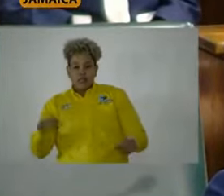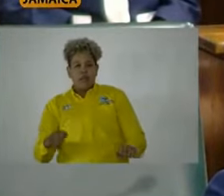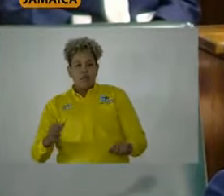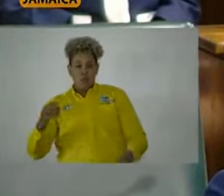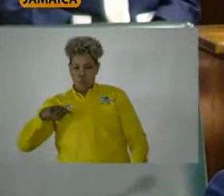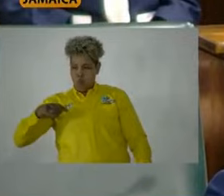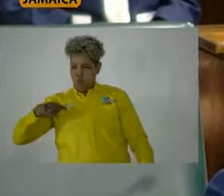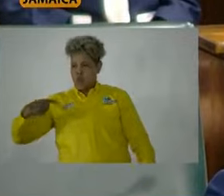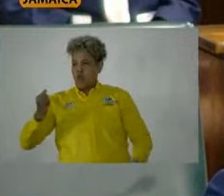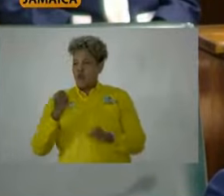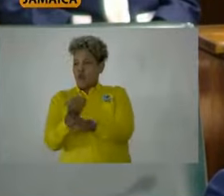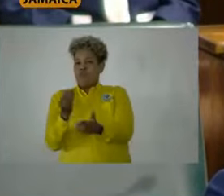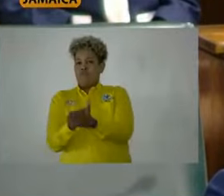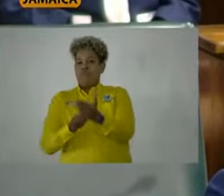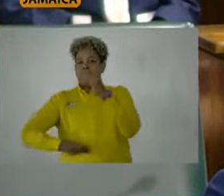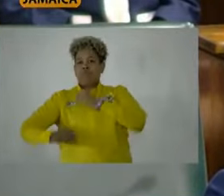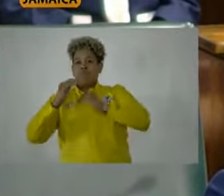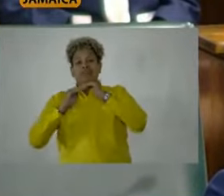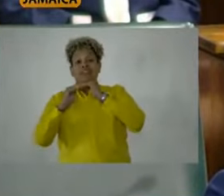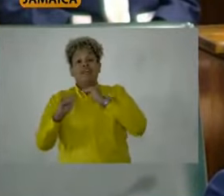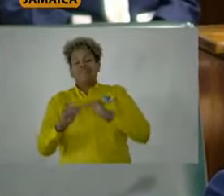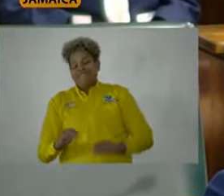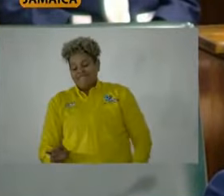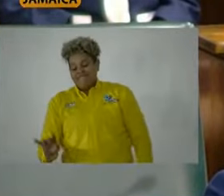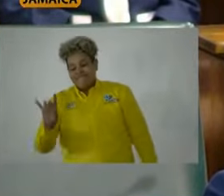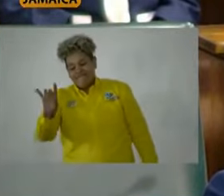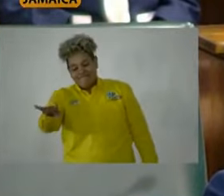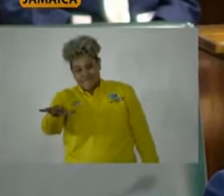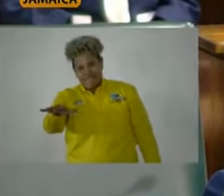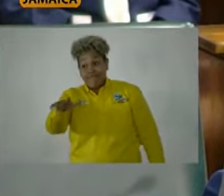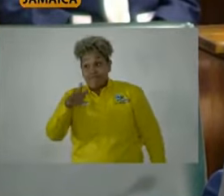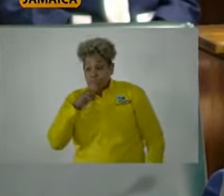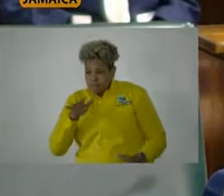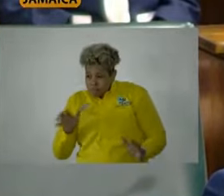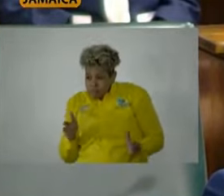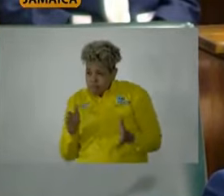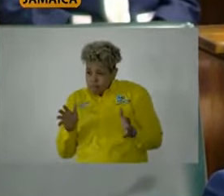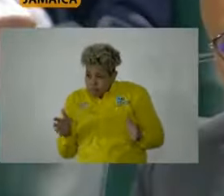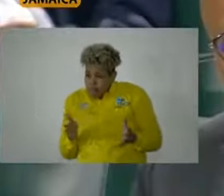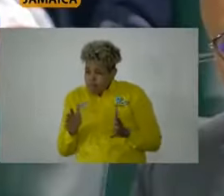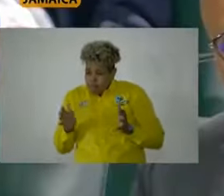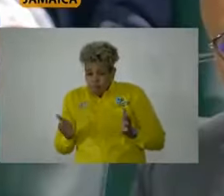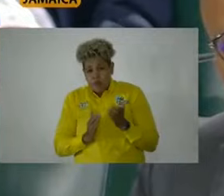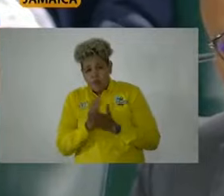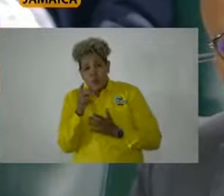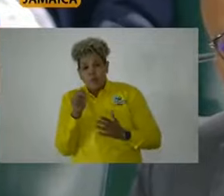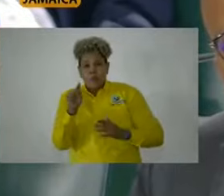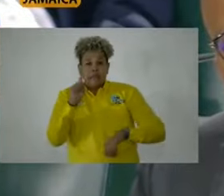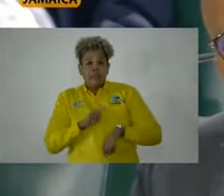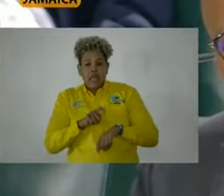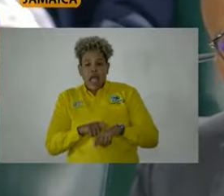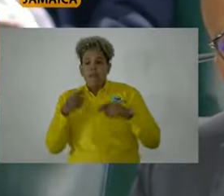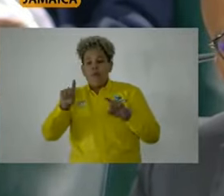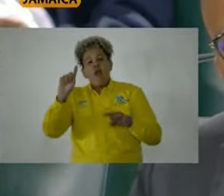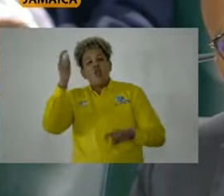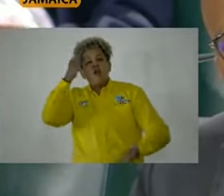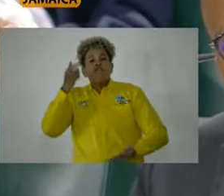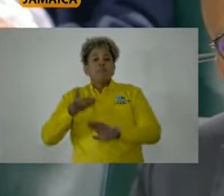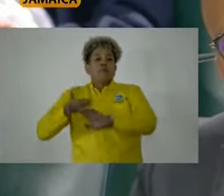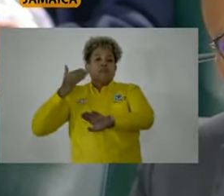of. That was a seed that was sown and nurtured by the People's National Party while in